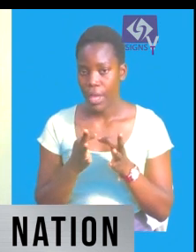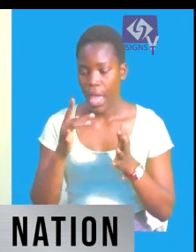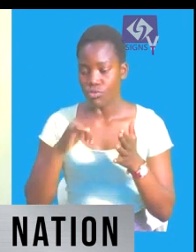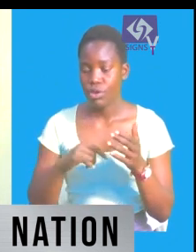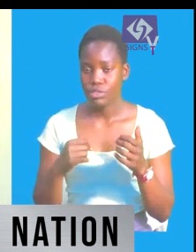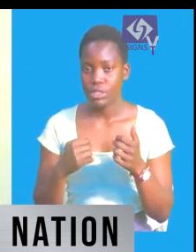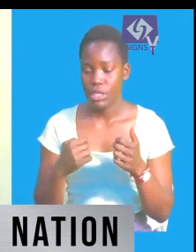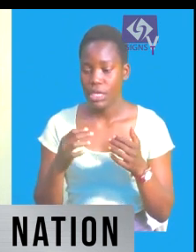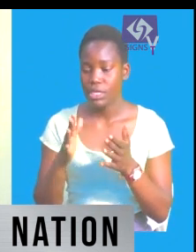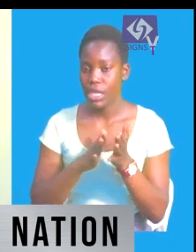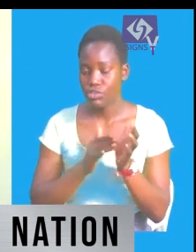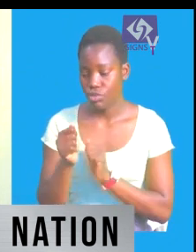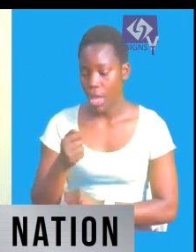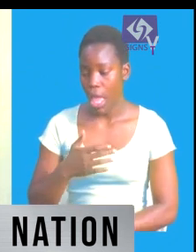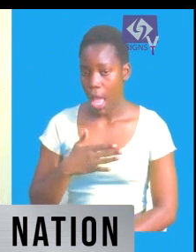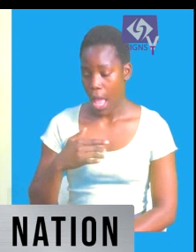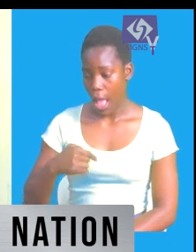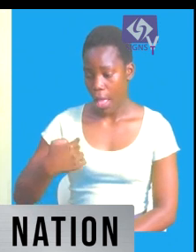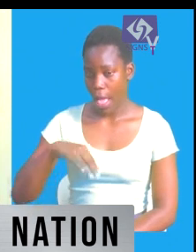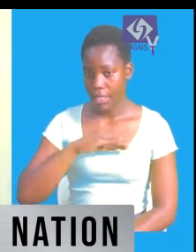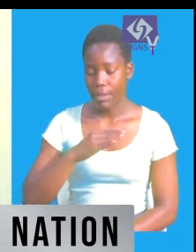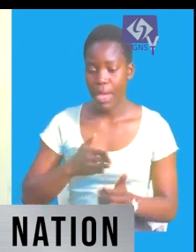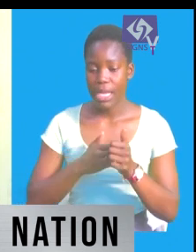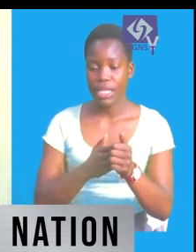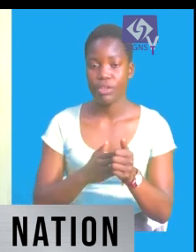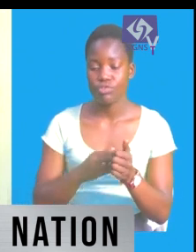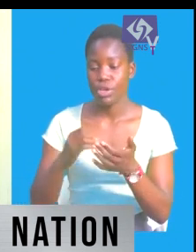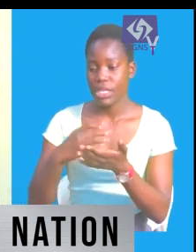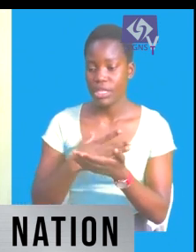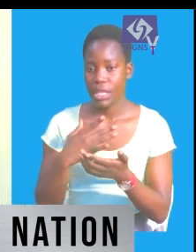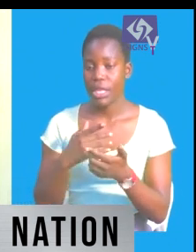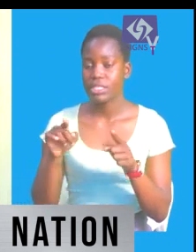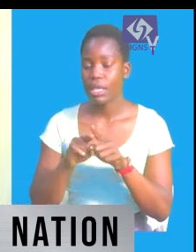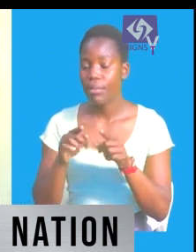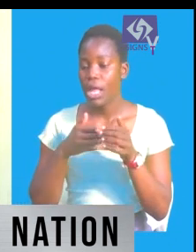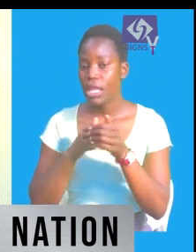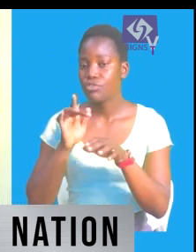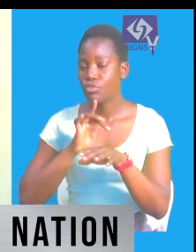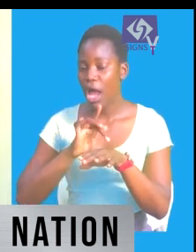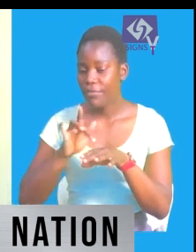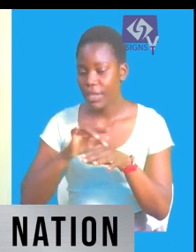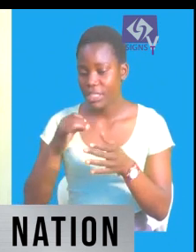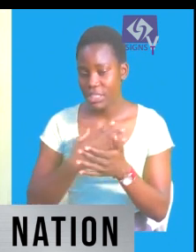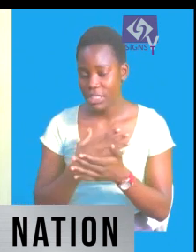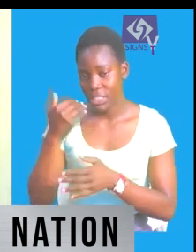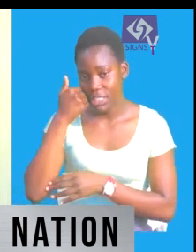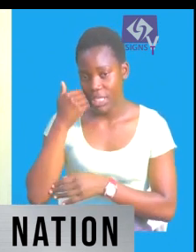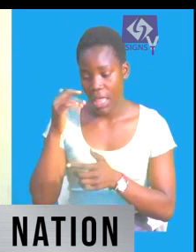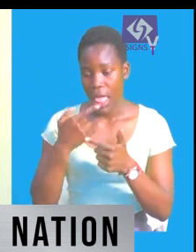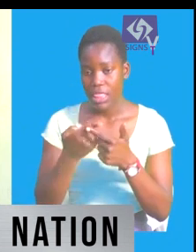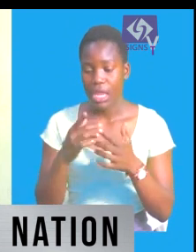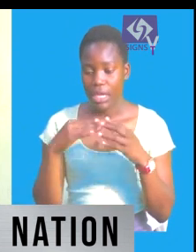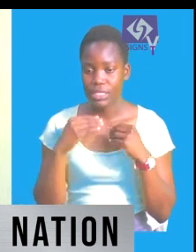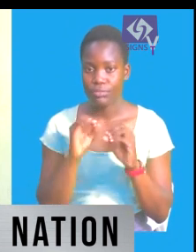will harm us, in that case by causing diseases, then I'm not for it. Yeah, then is it then an issue